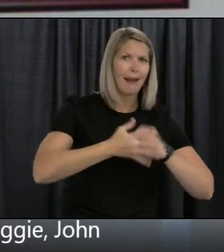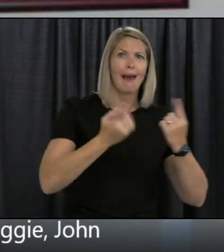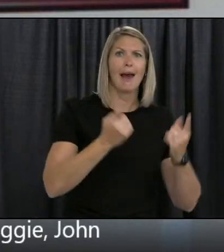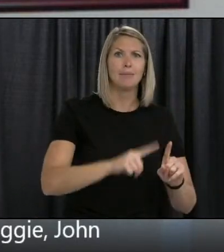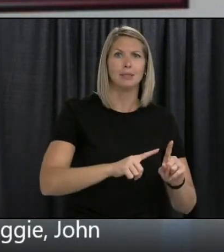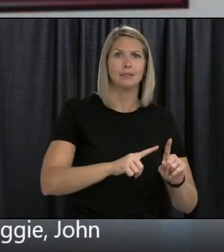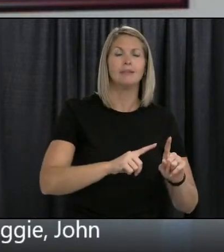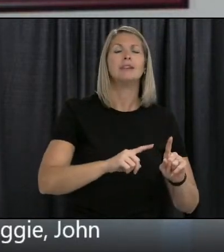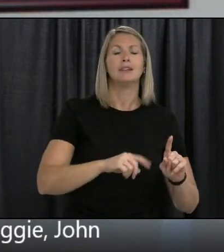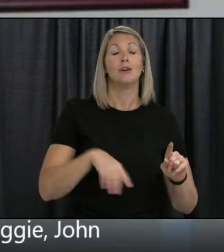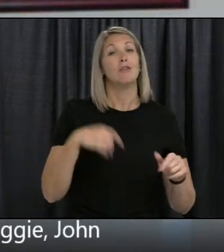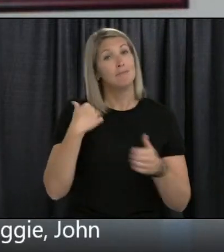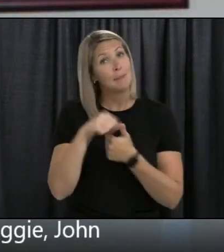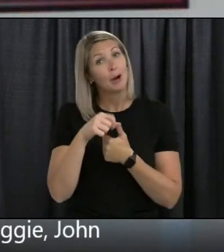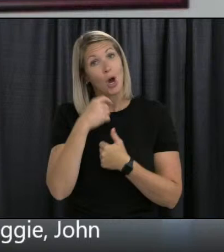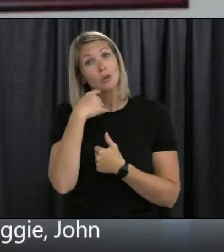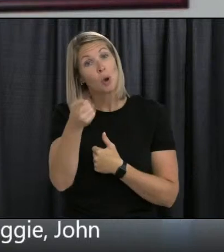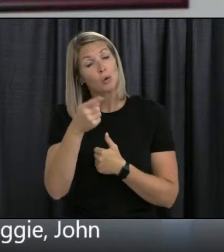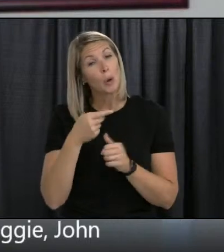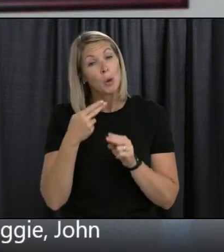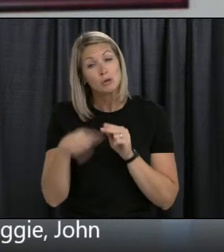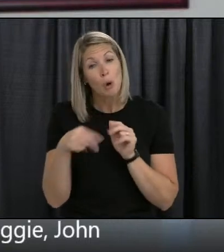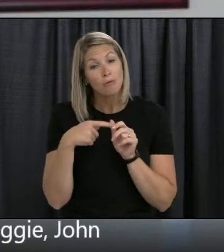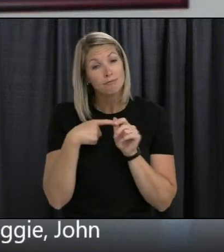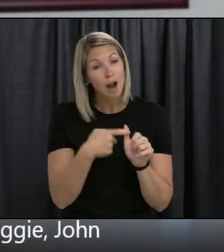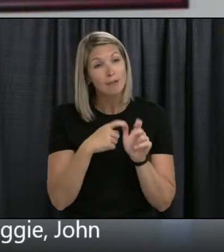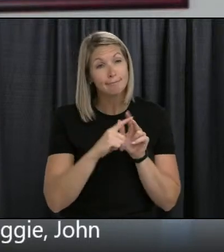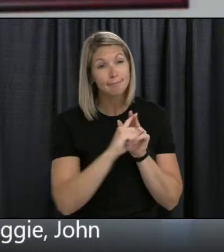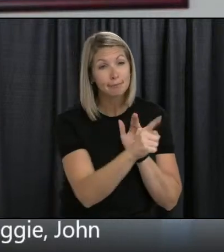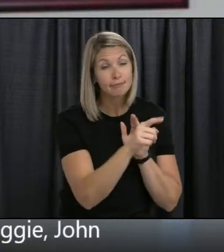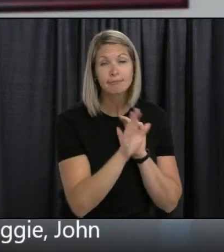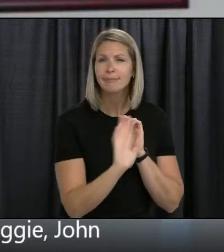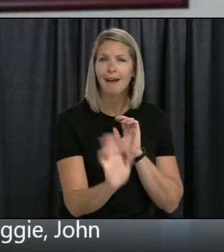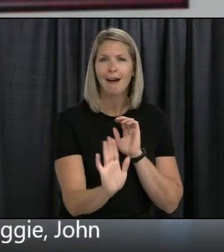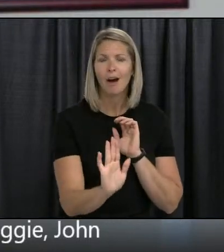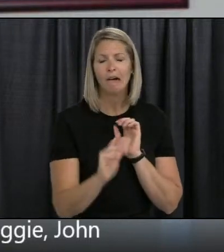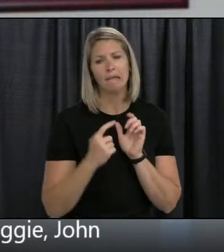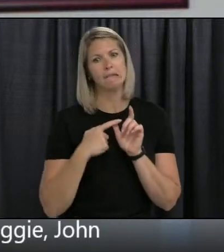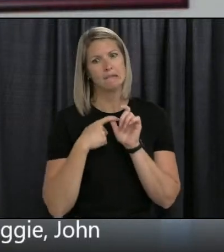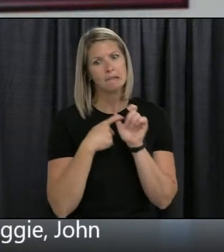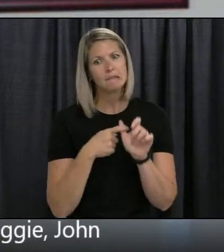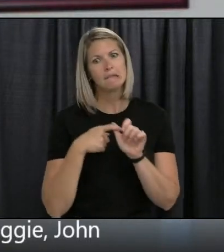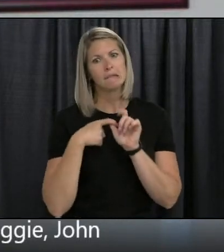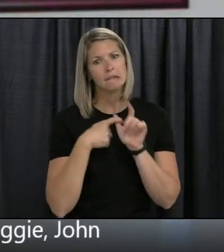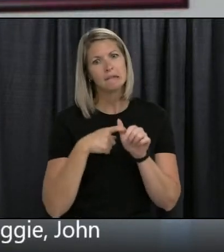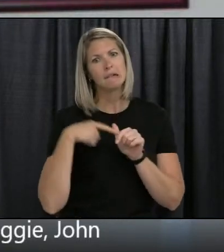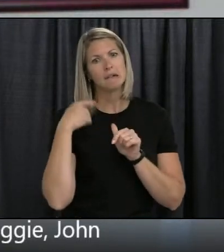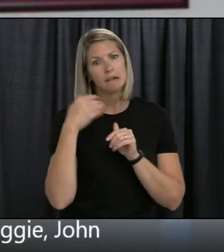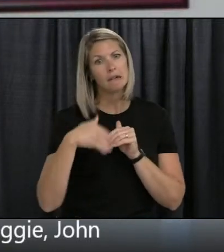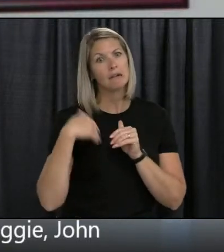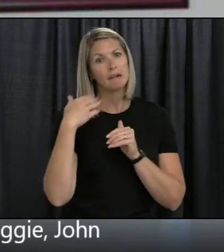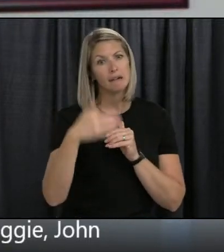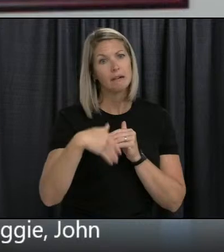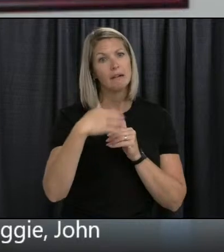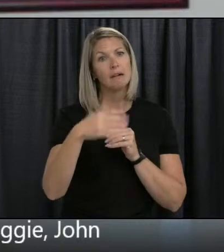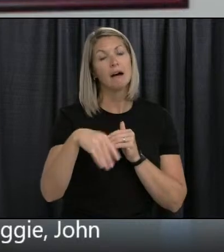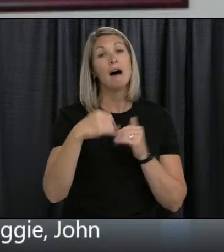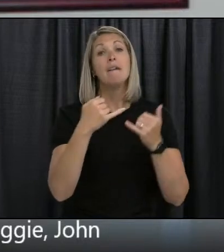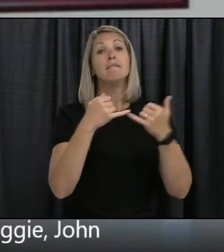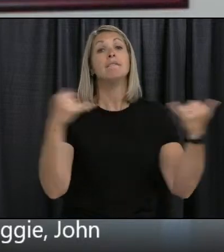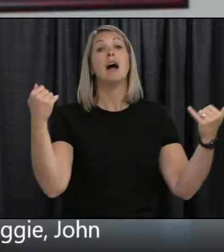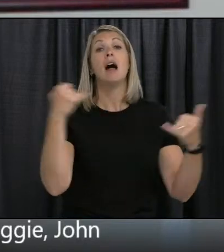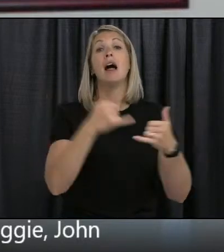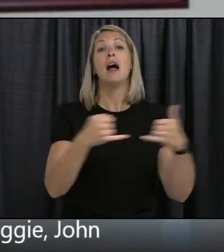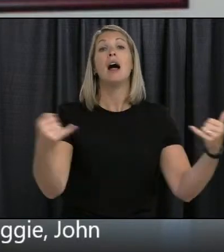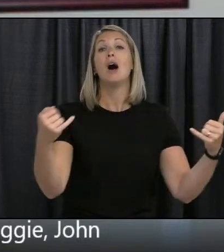take some comfort from that. And indeed, national commentators have commented about what is it that Newfoundland and Labrador are doing